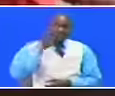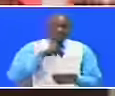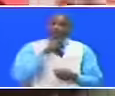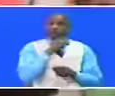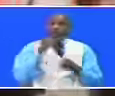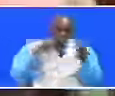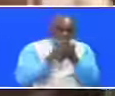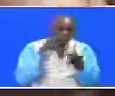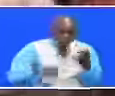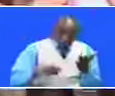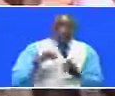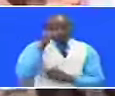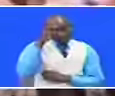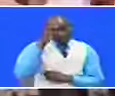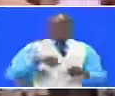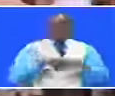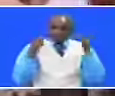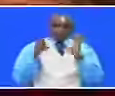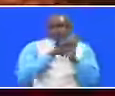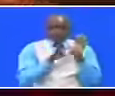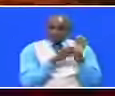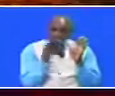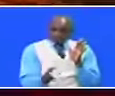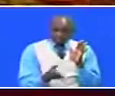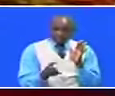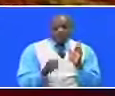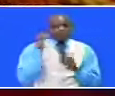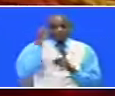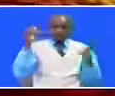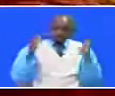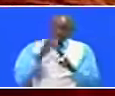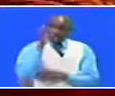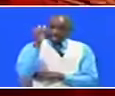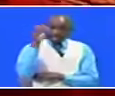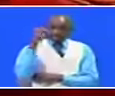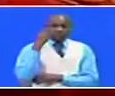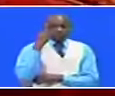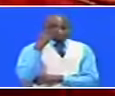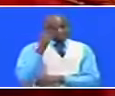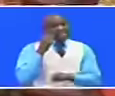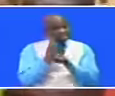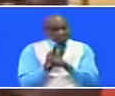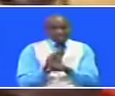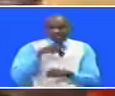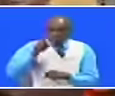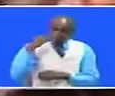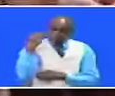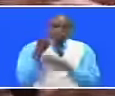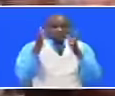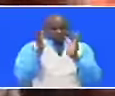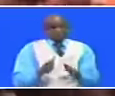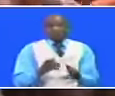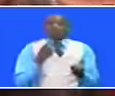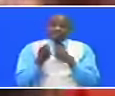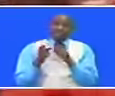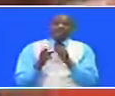claims that ODM is in violation of the Constitution and the Political Parties Act 2011 for failing to stop Obado from